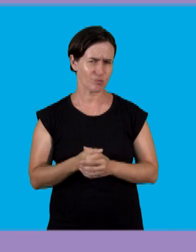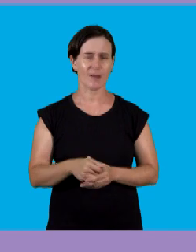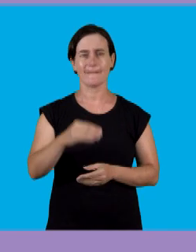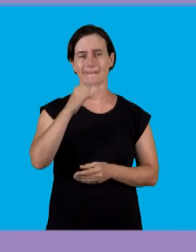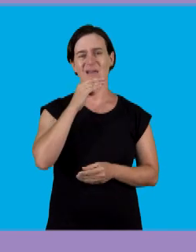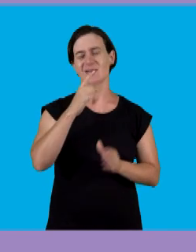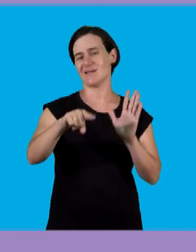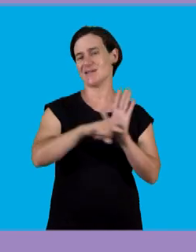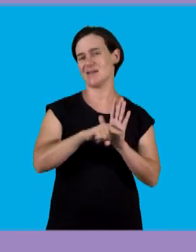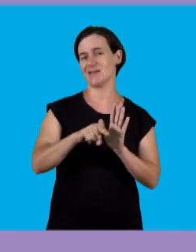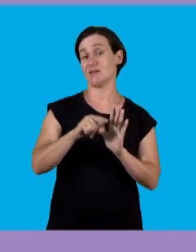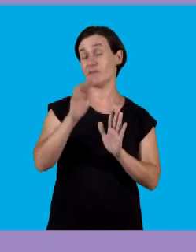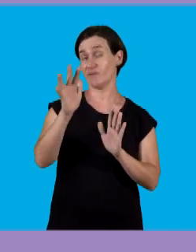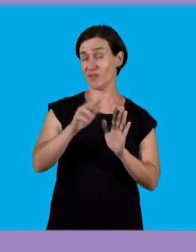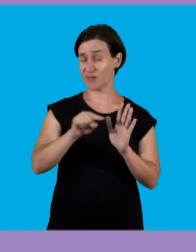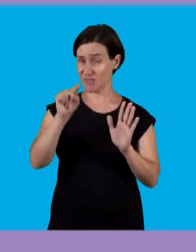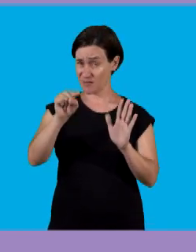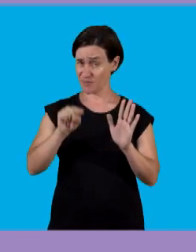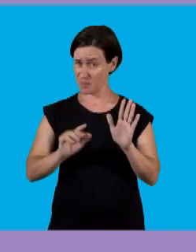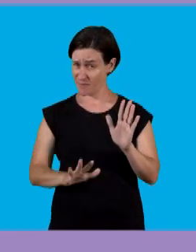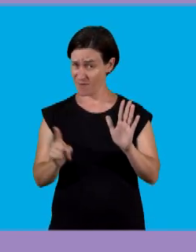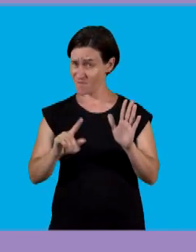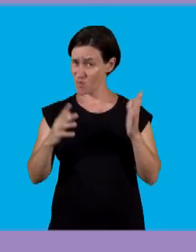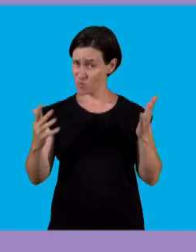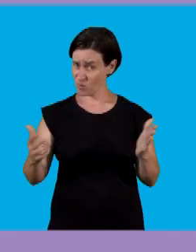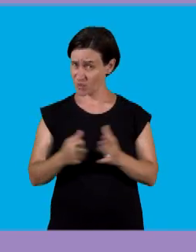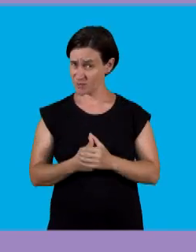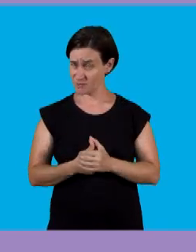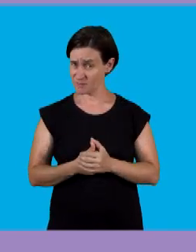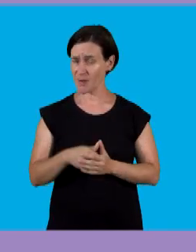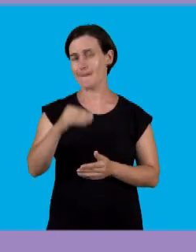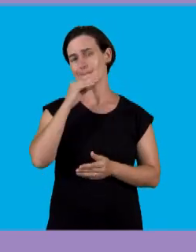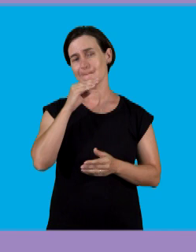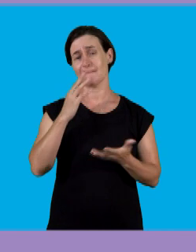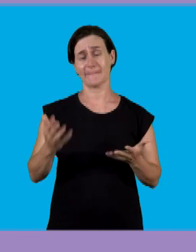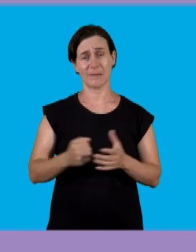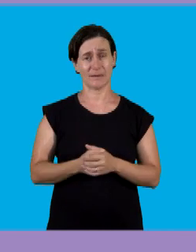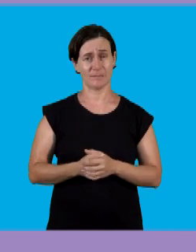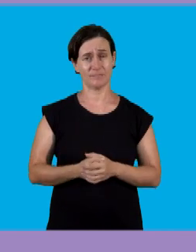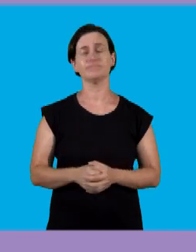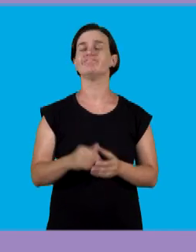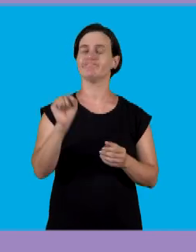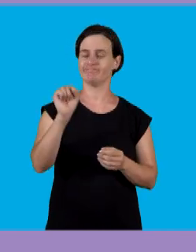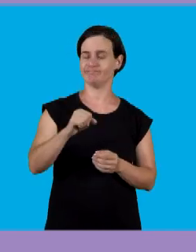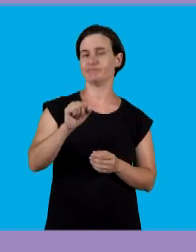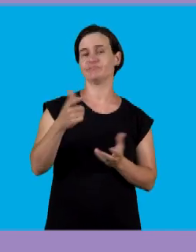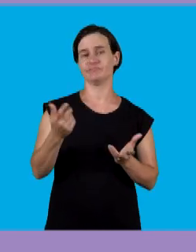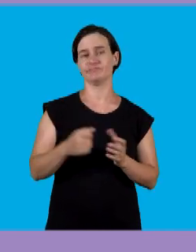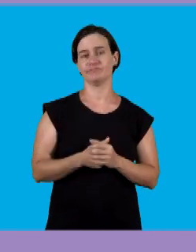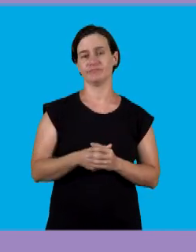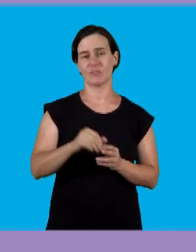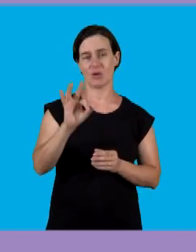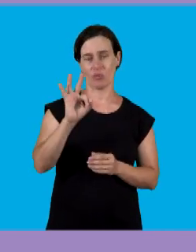have negative 15 divided by 5. So how many 5s do we get in 15? Yes, we